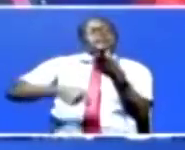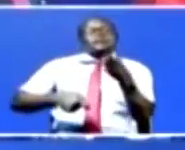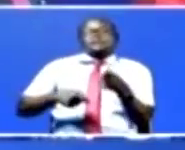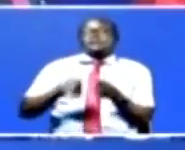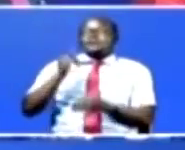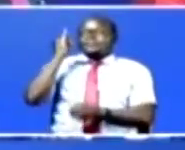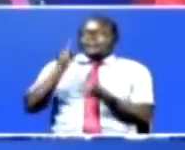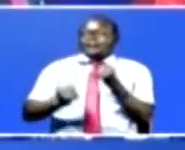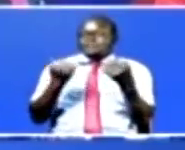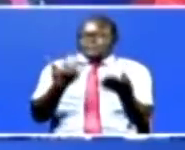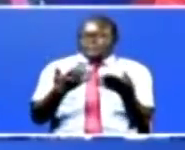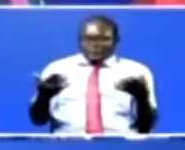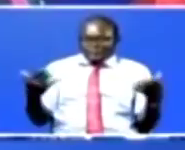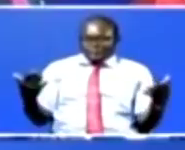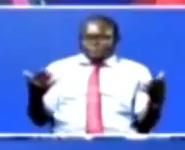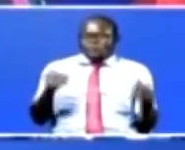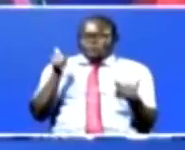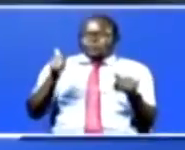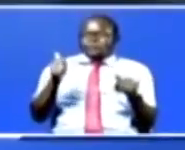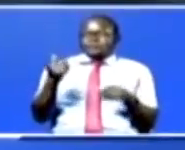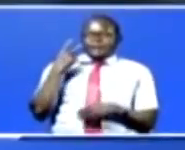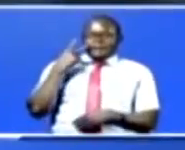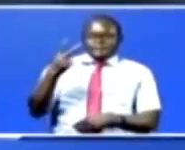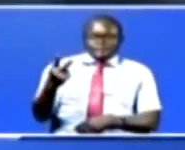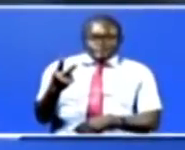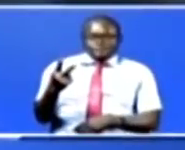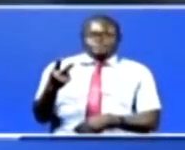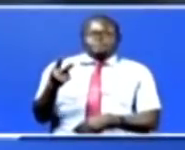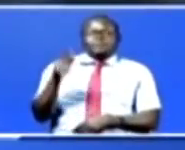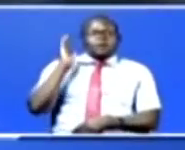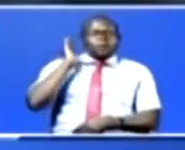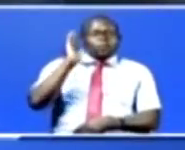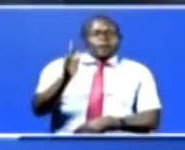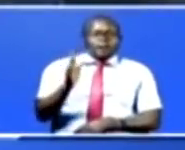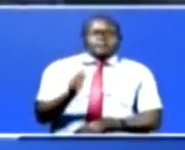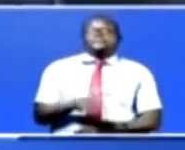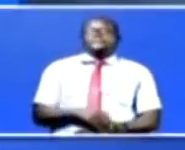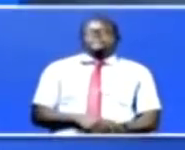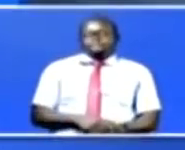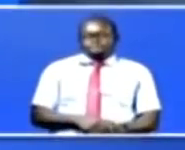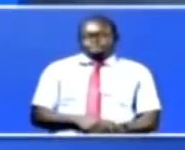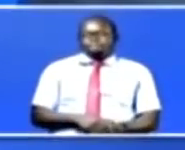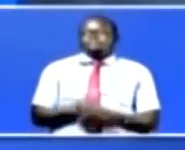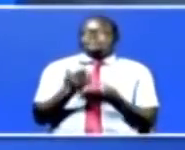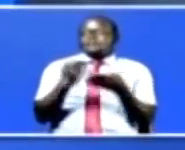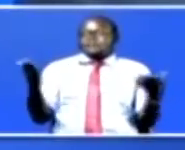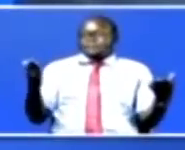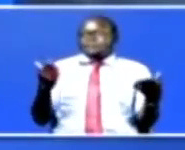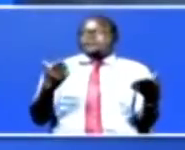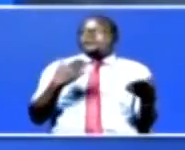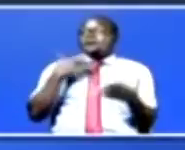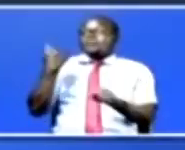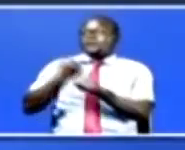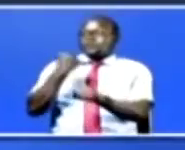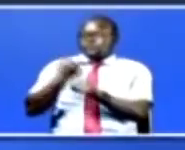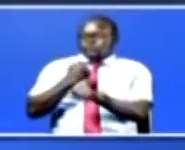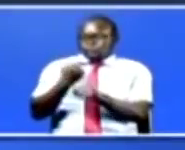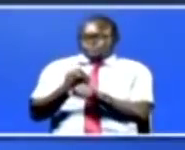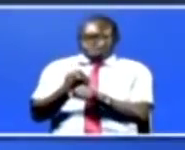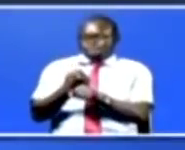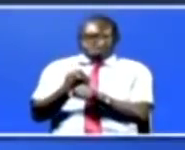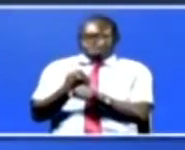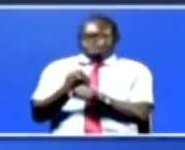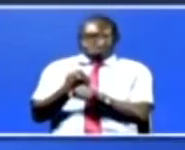the last thing which I consider will be something I would like to do